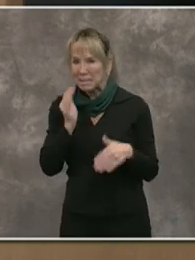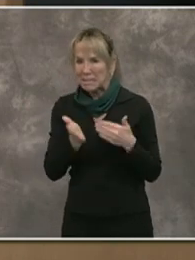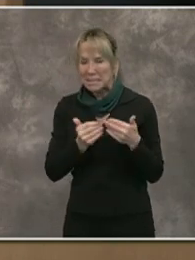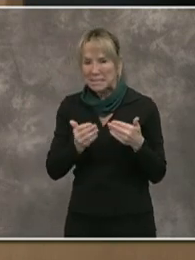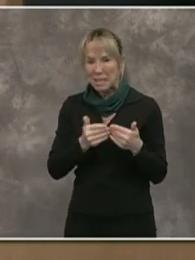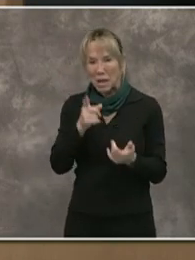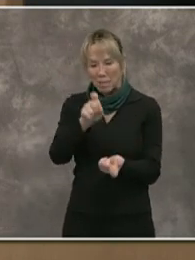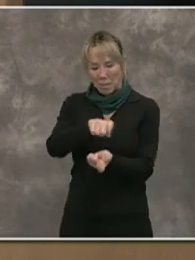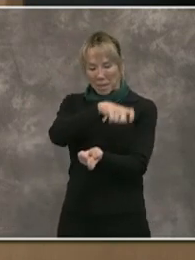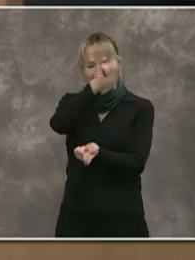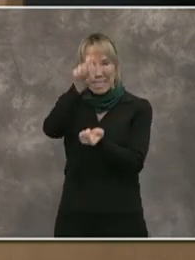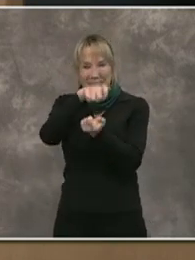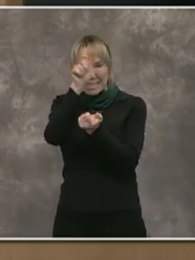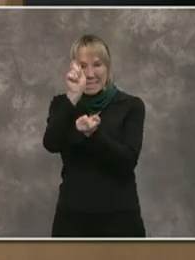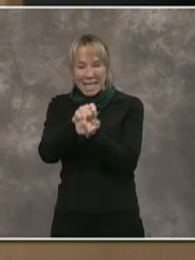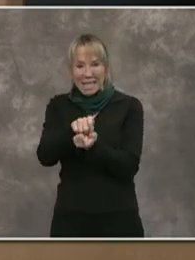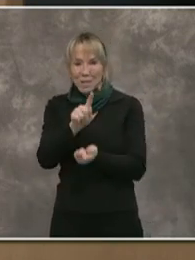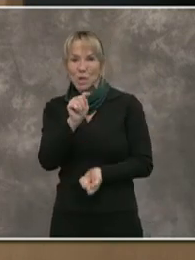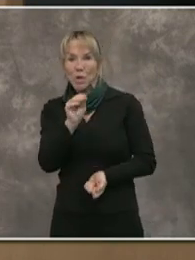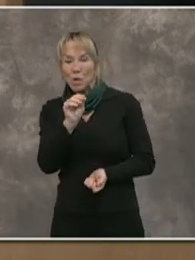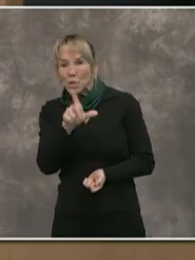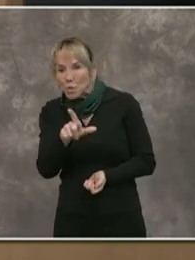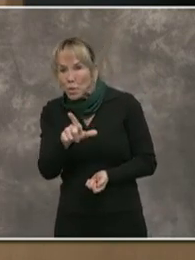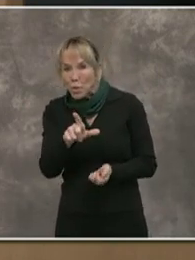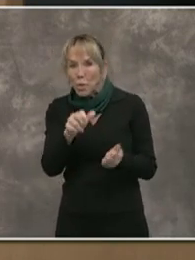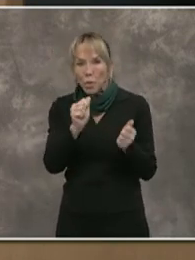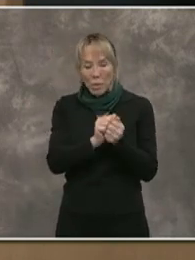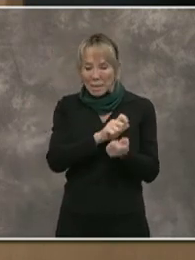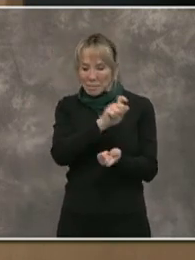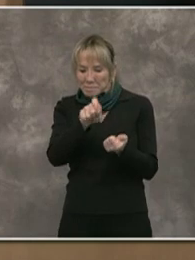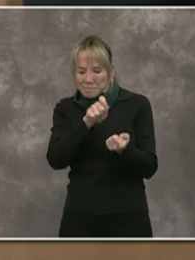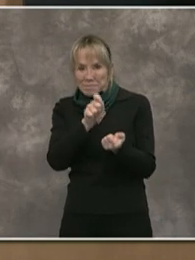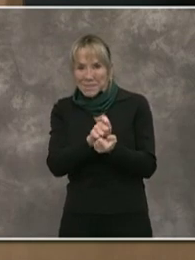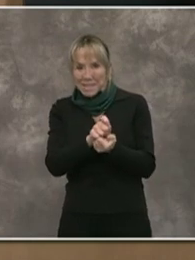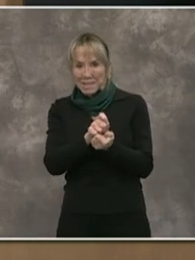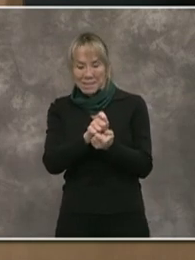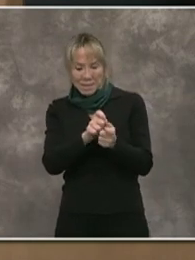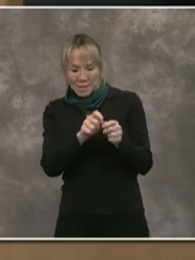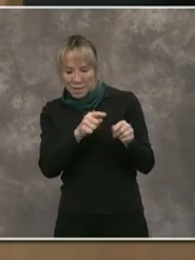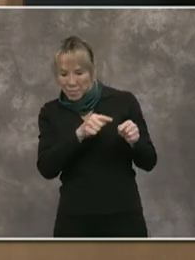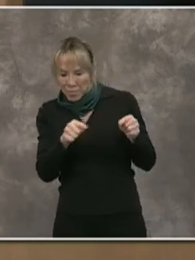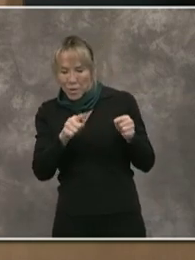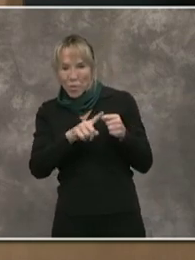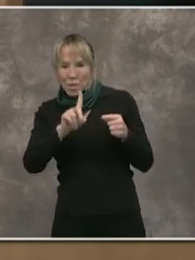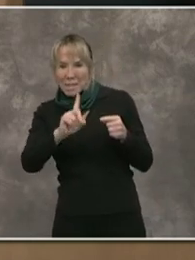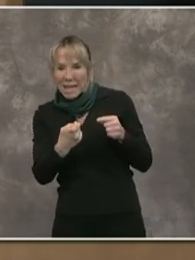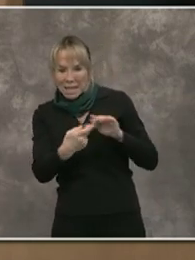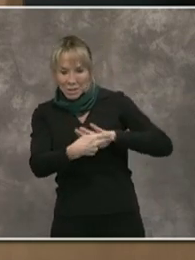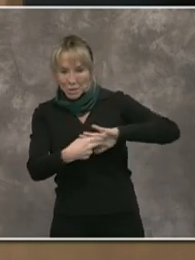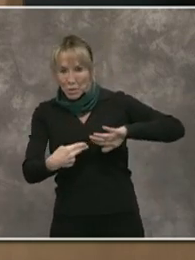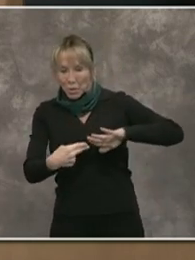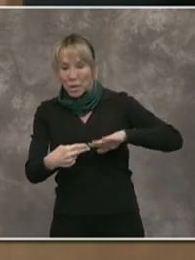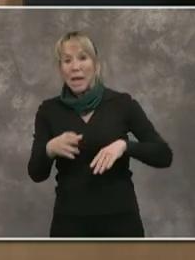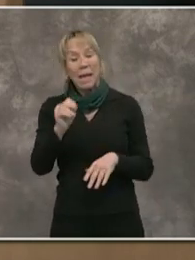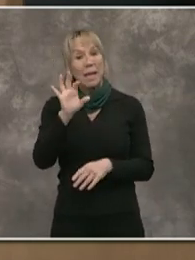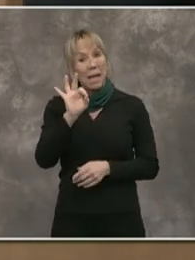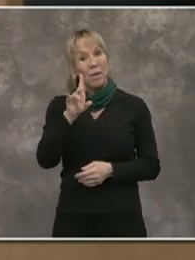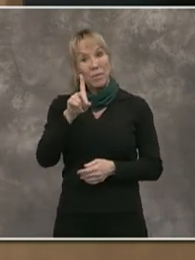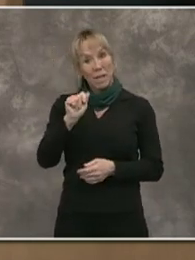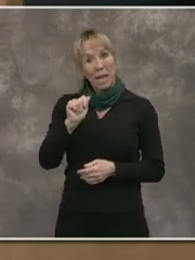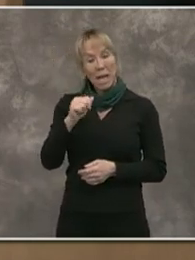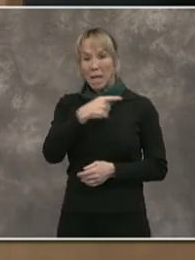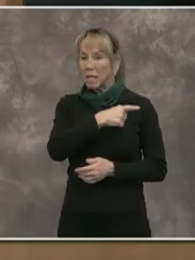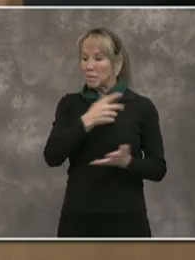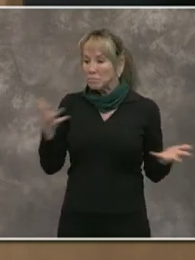a tool to make a diagnosis as the PCR tests, which we've been using up until now. And although the FDA has